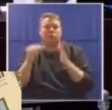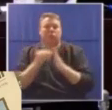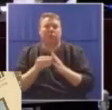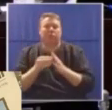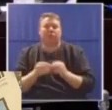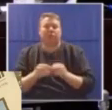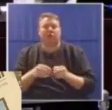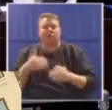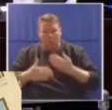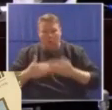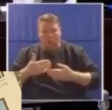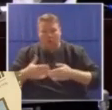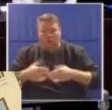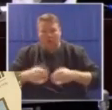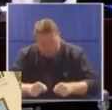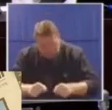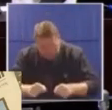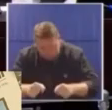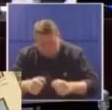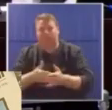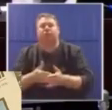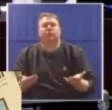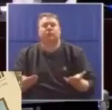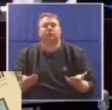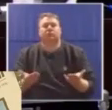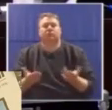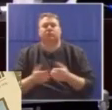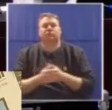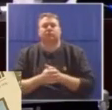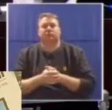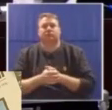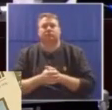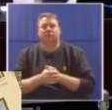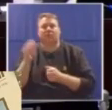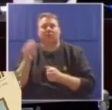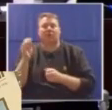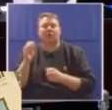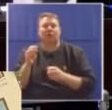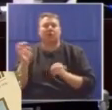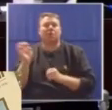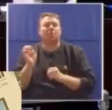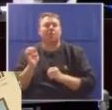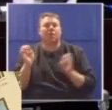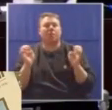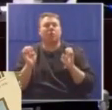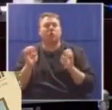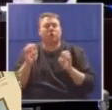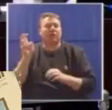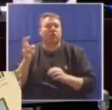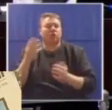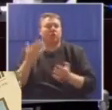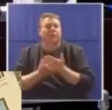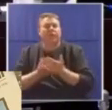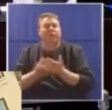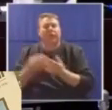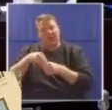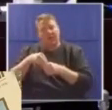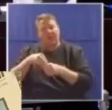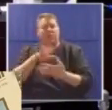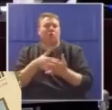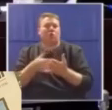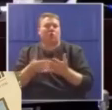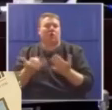on what I would call immediate emergency power that could have been brought to bear. And I still say